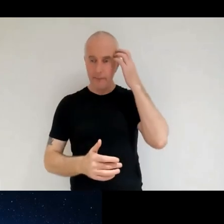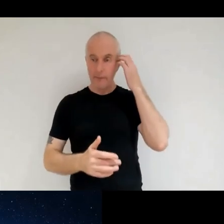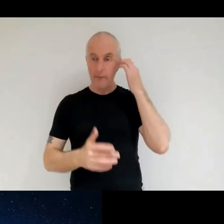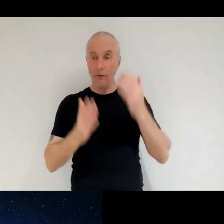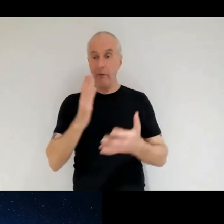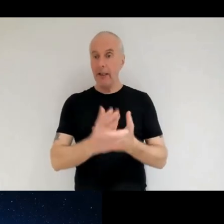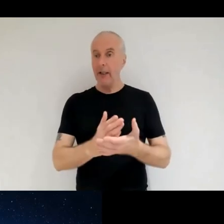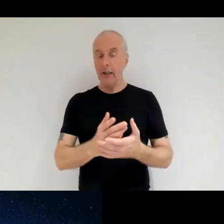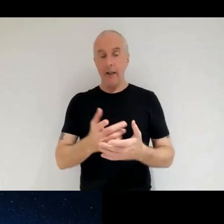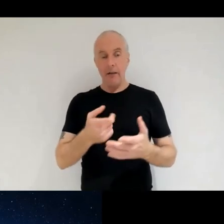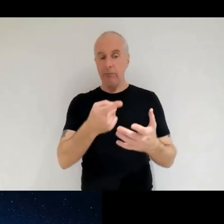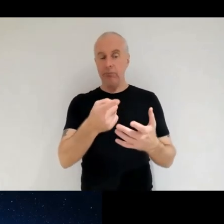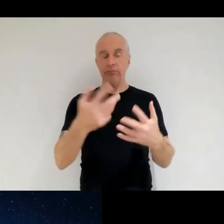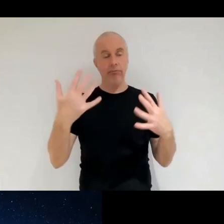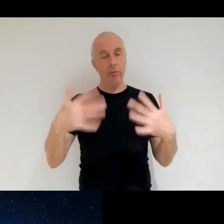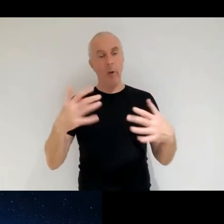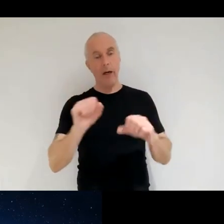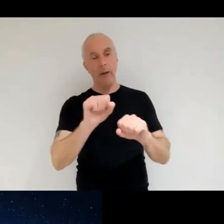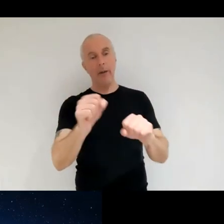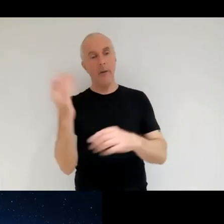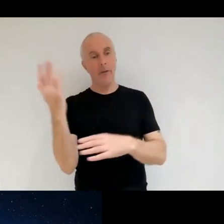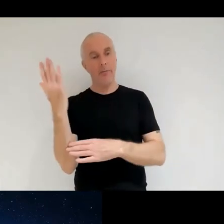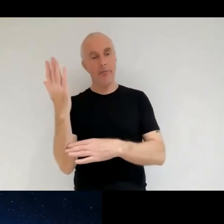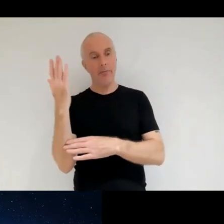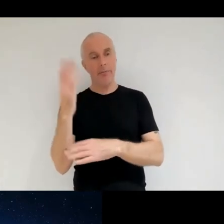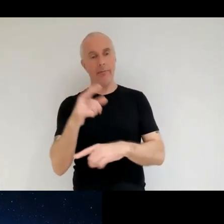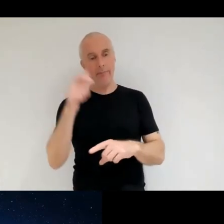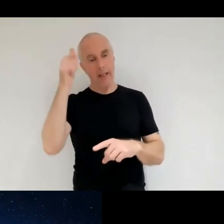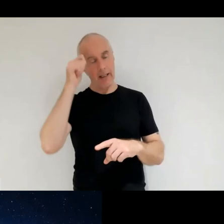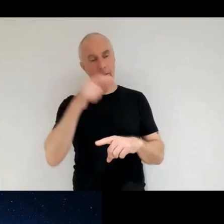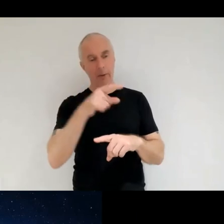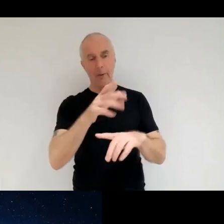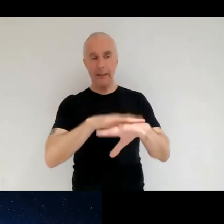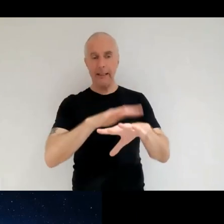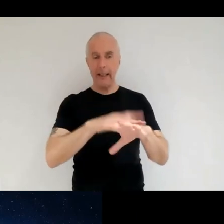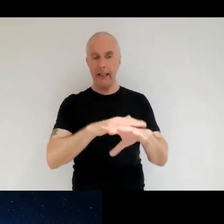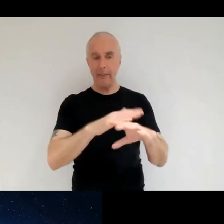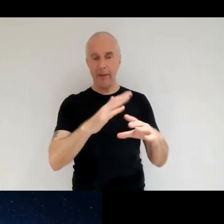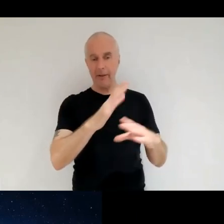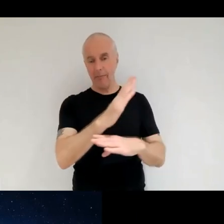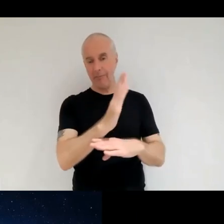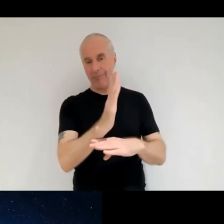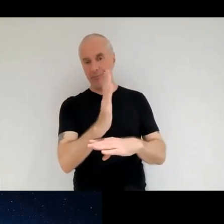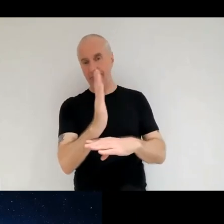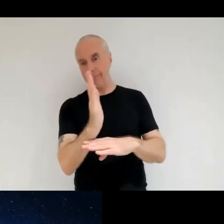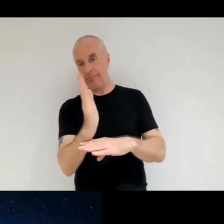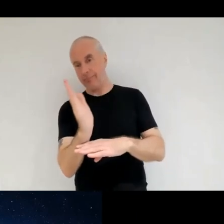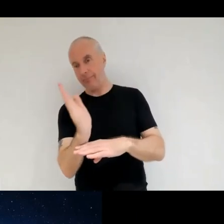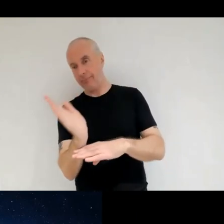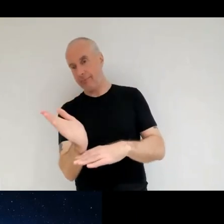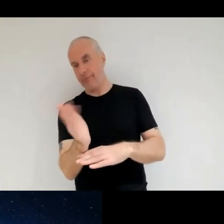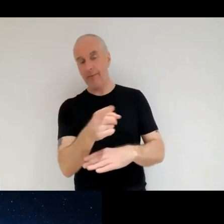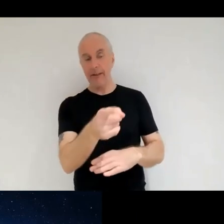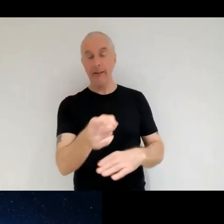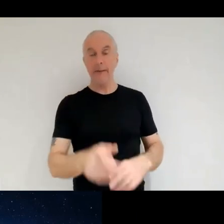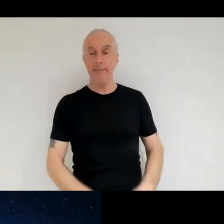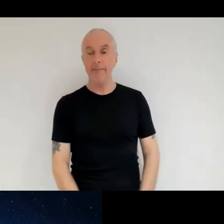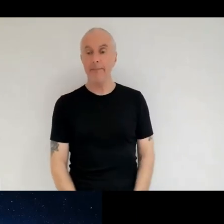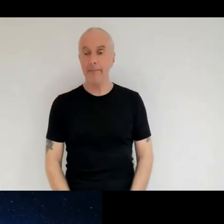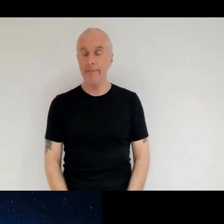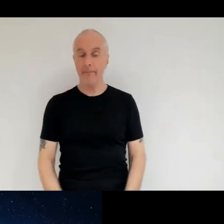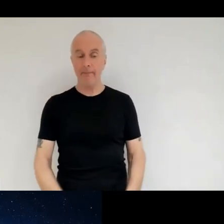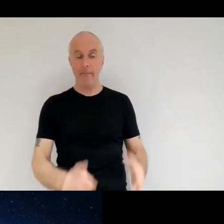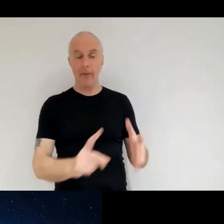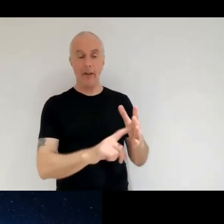it's just testament, Patricia, to the I ran over as well, and we started late because of the glitch, so that's brilliant. So Lawrence, thank you